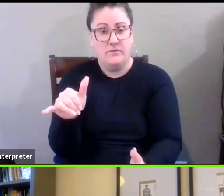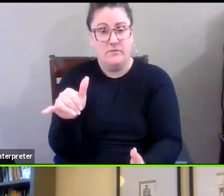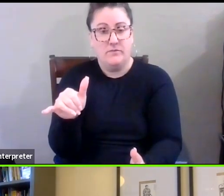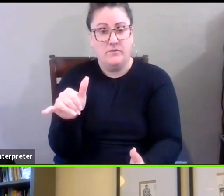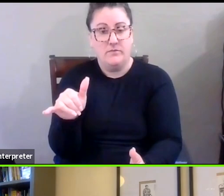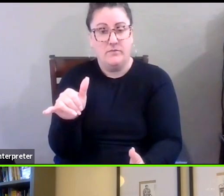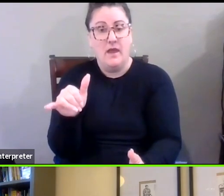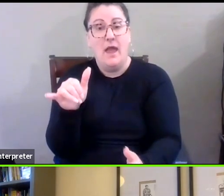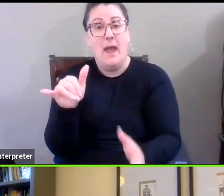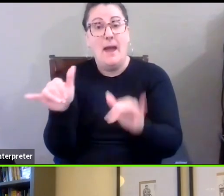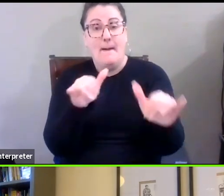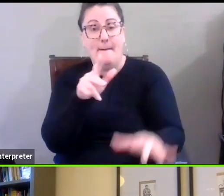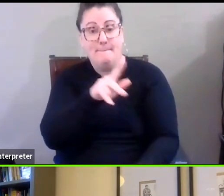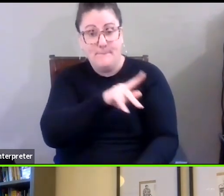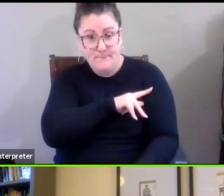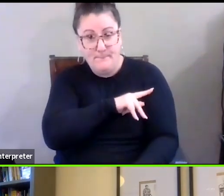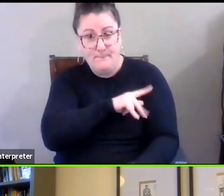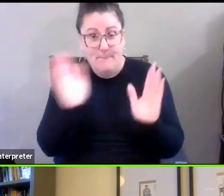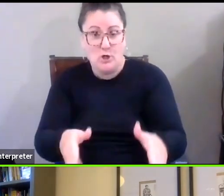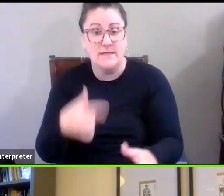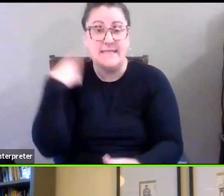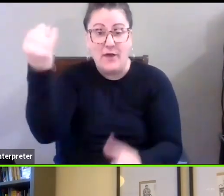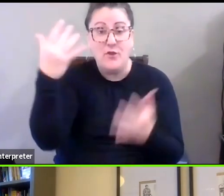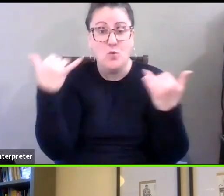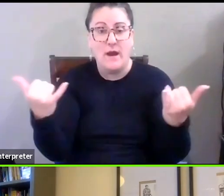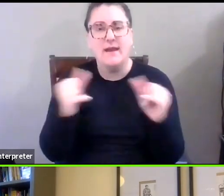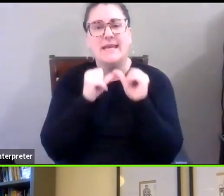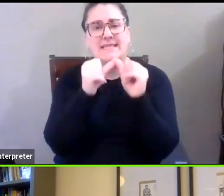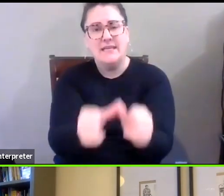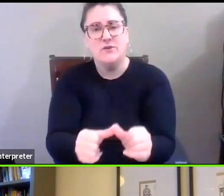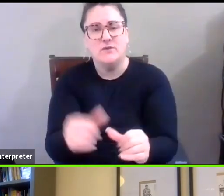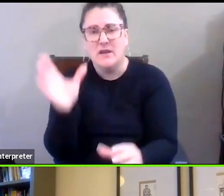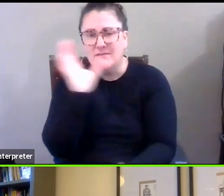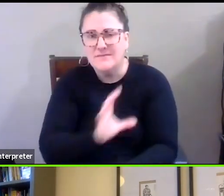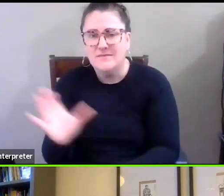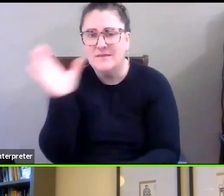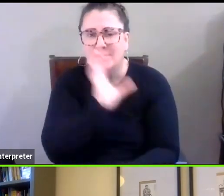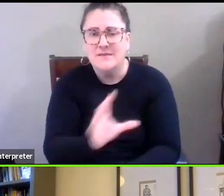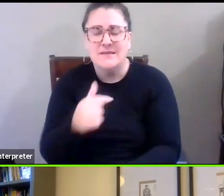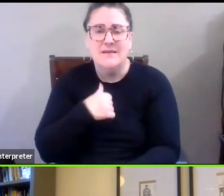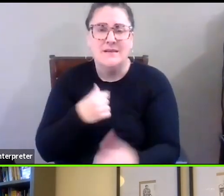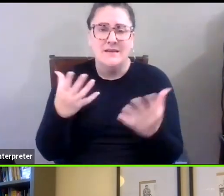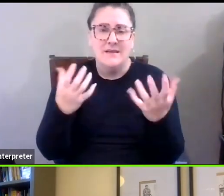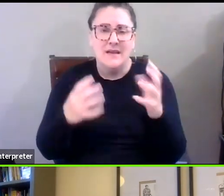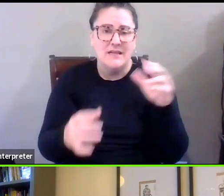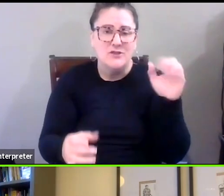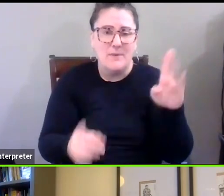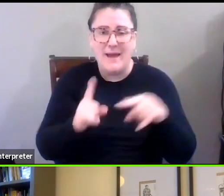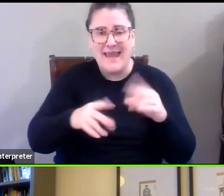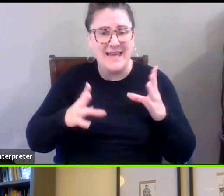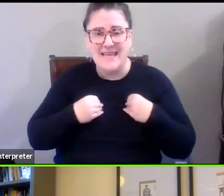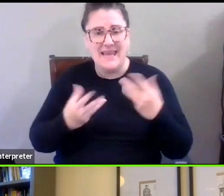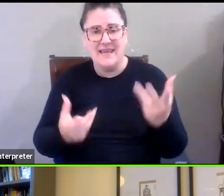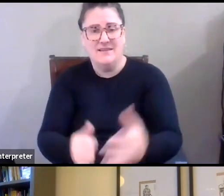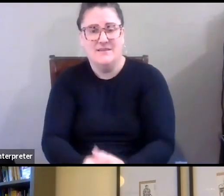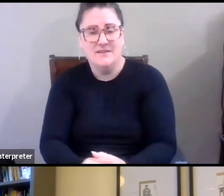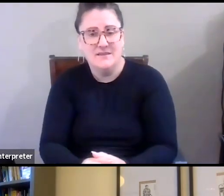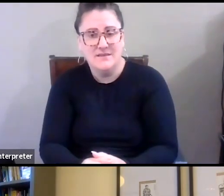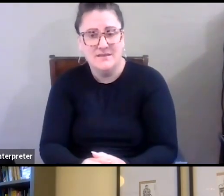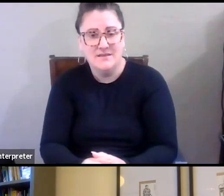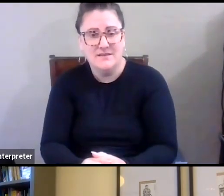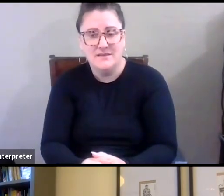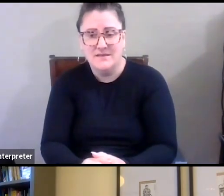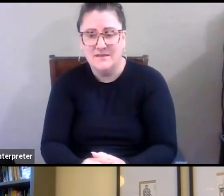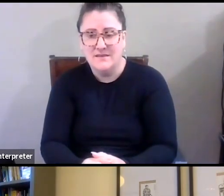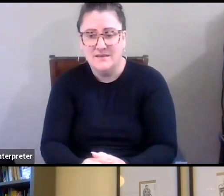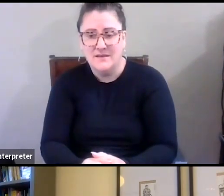person is out there, you know, mm-hmm. continues to be out there thinking, I want this job, I can't take this job. Mm-hmm. That's yeah.